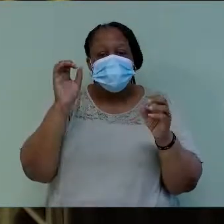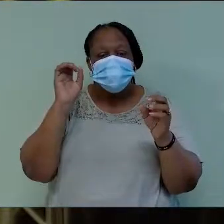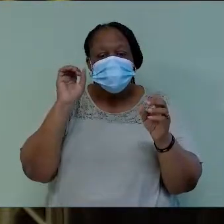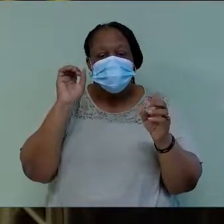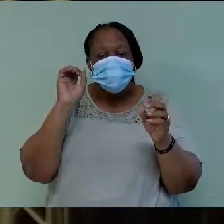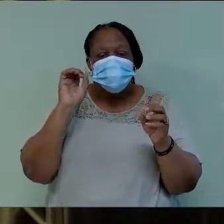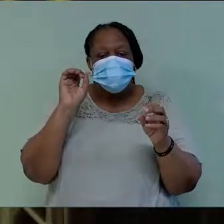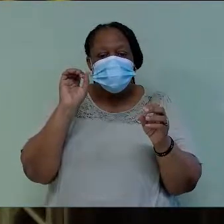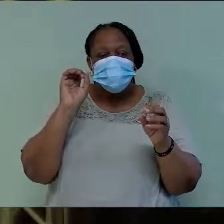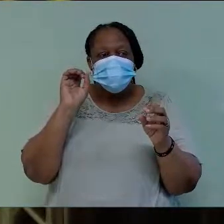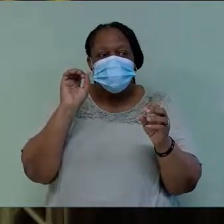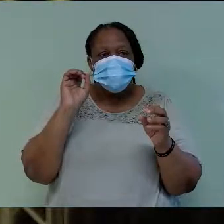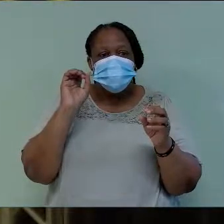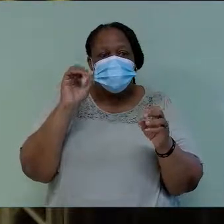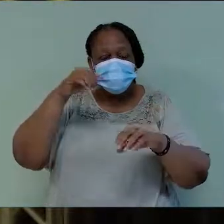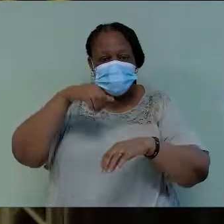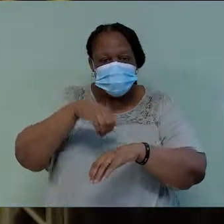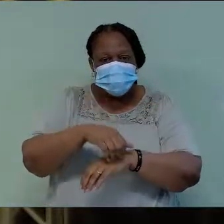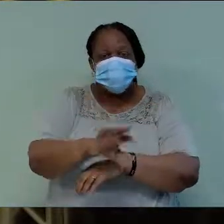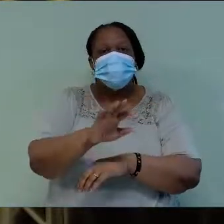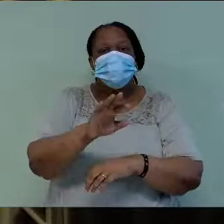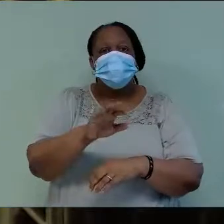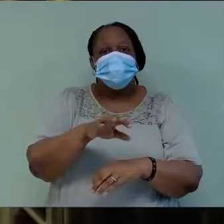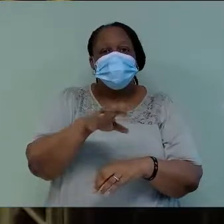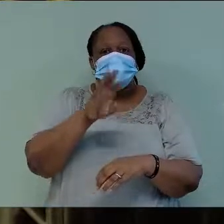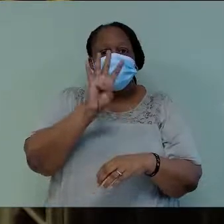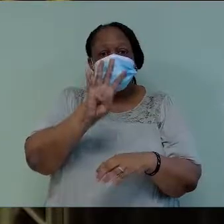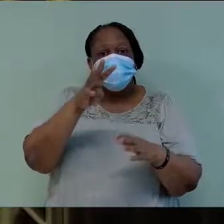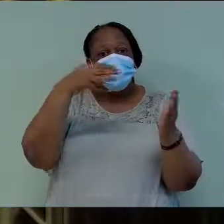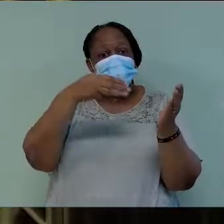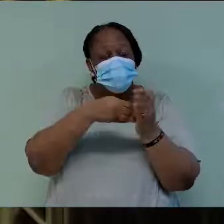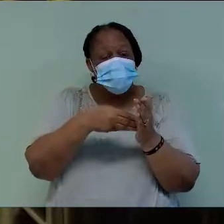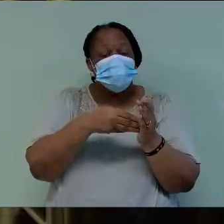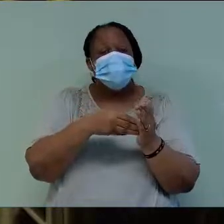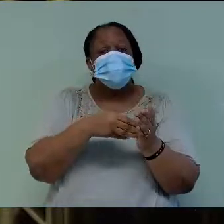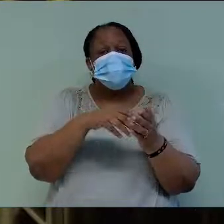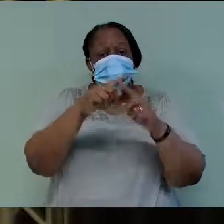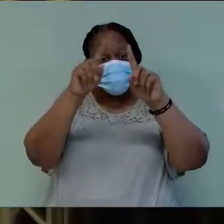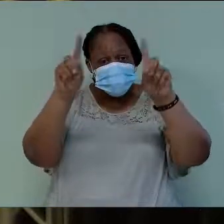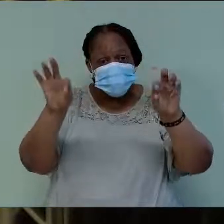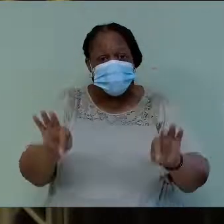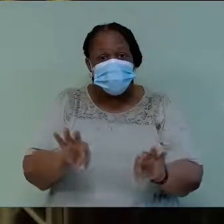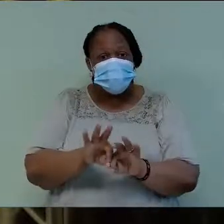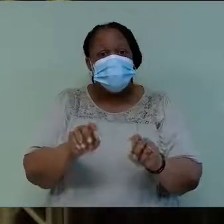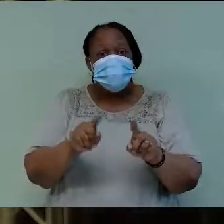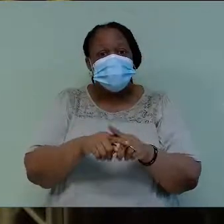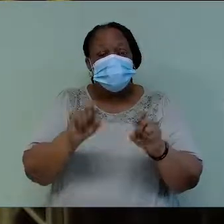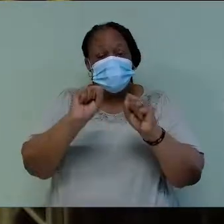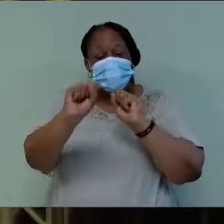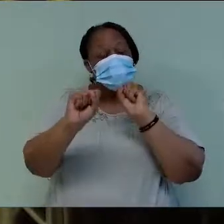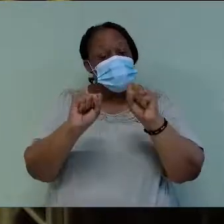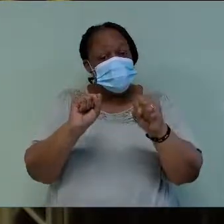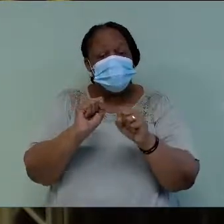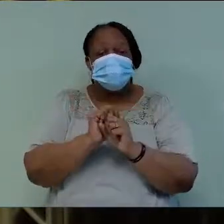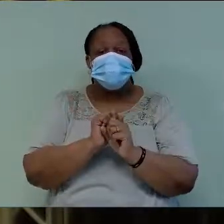4,863 verified applications to Social Security. The Department of Labor NEOC has sent